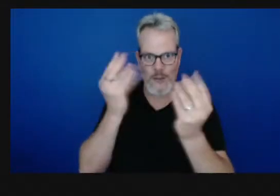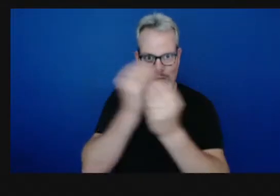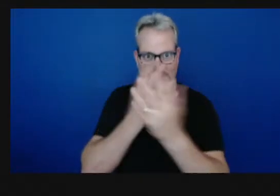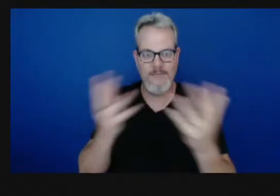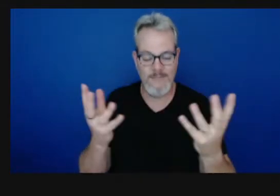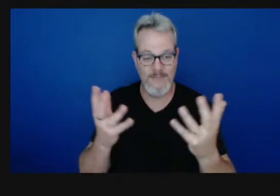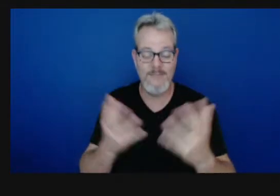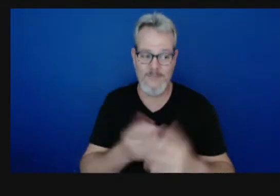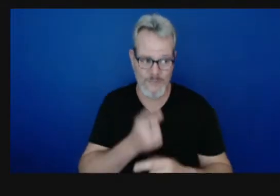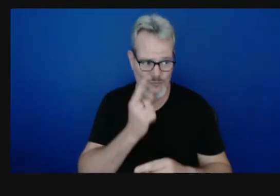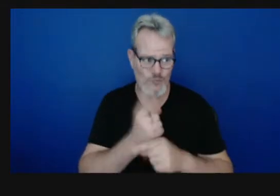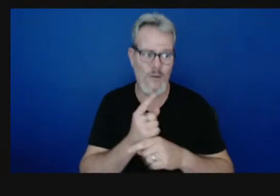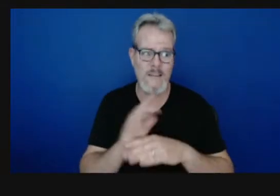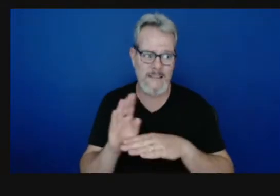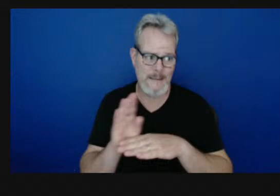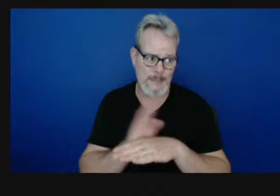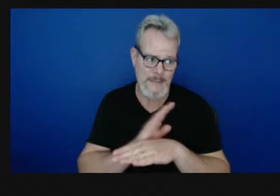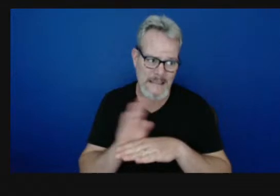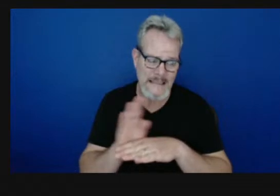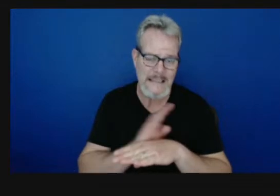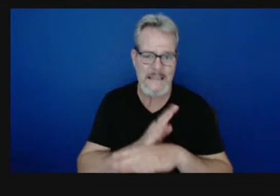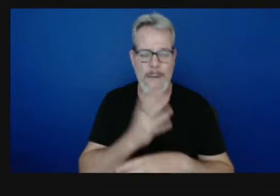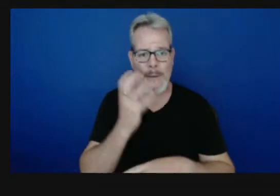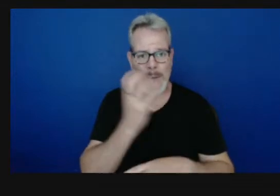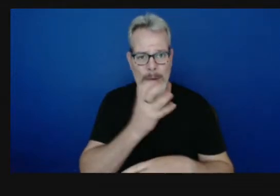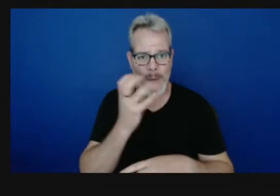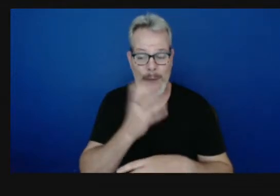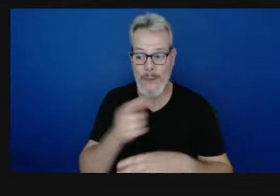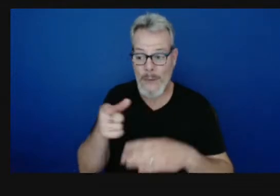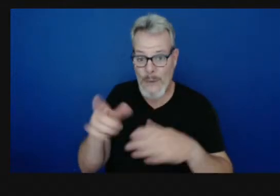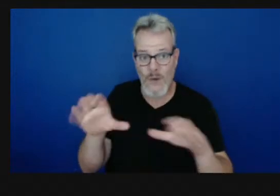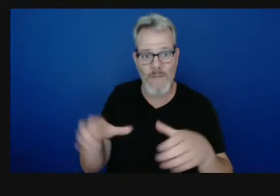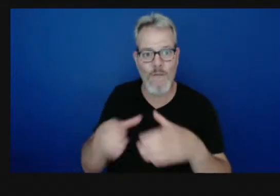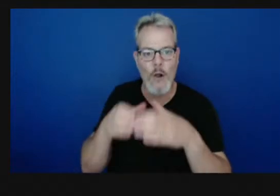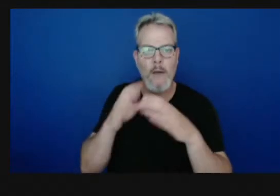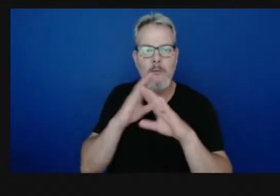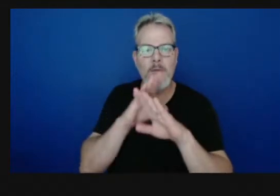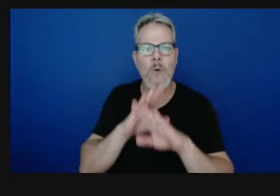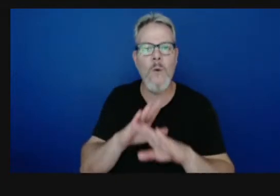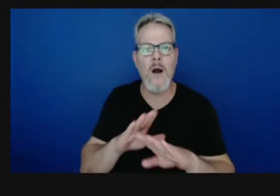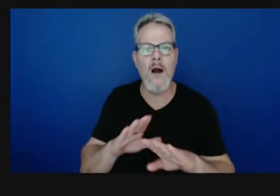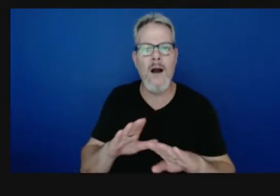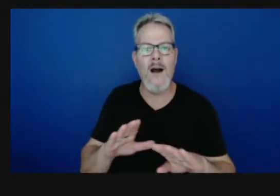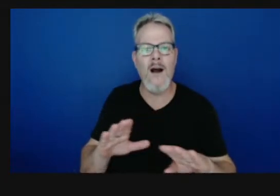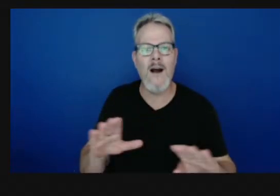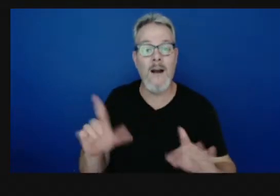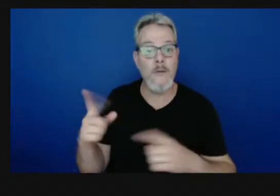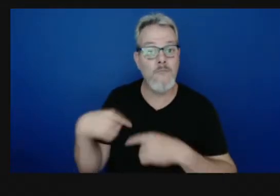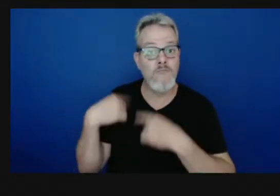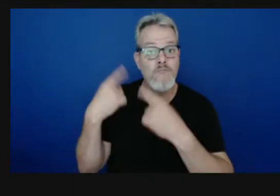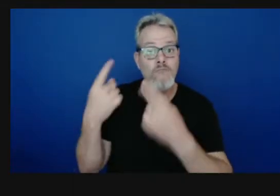busy. Yeah, volcano has been pretty quiet. Over the weekend, earthquakes cycled up